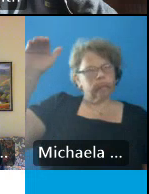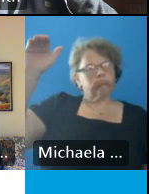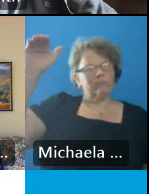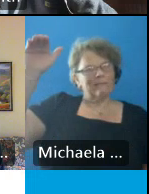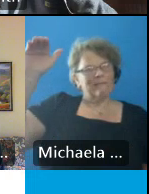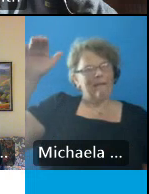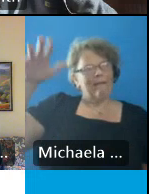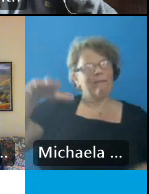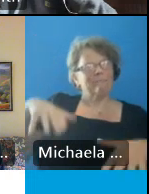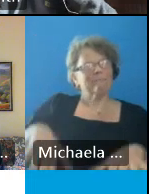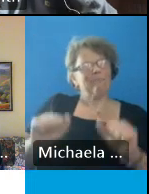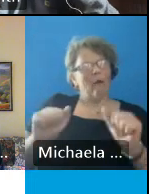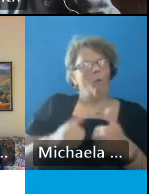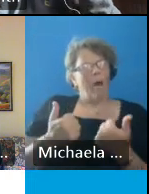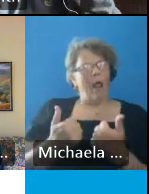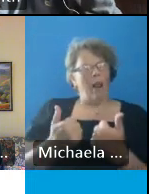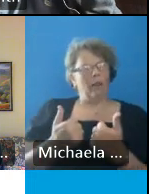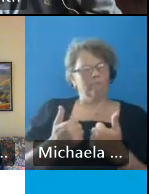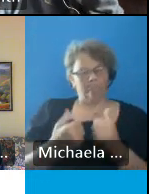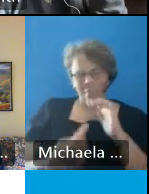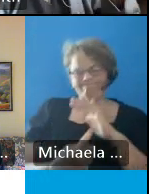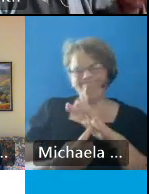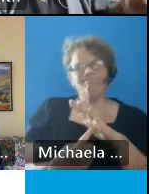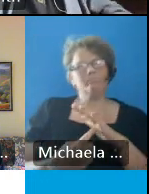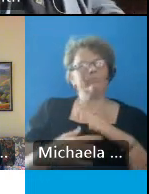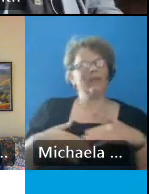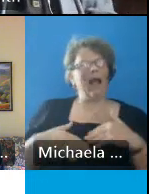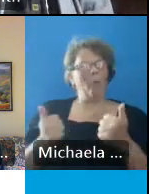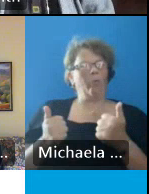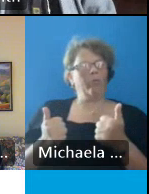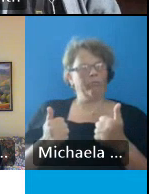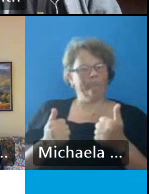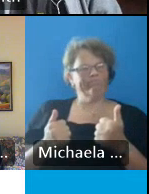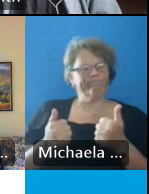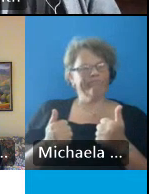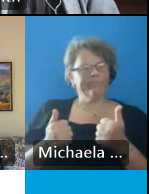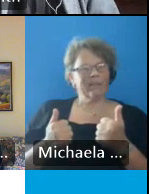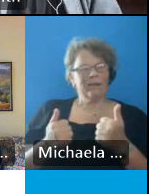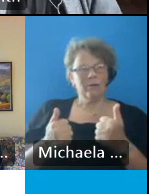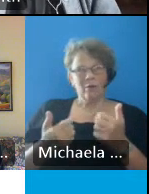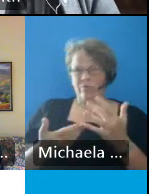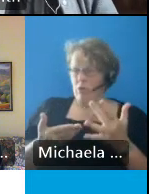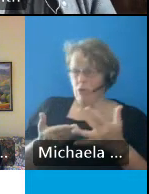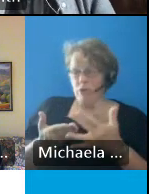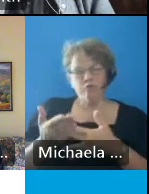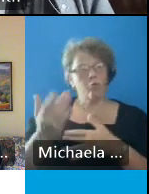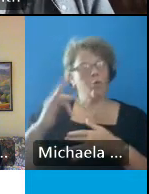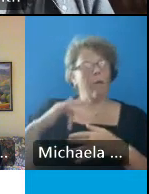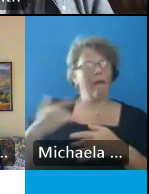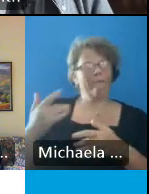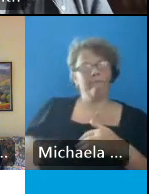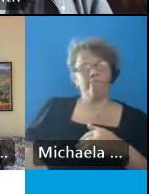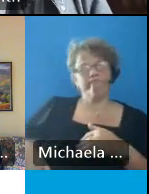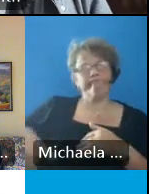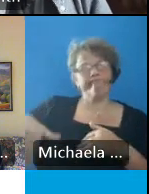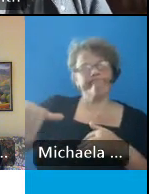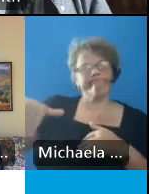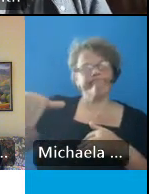well in terms of key health outcomes. And then through the course of someone's life, as they sort of get